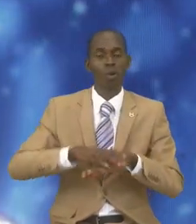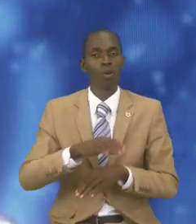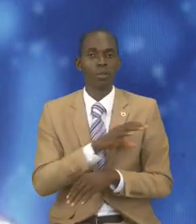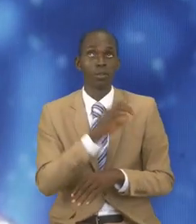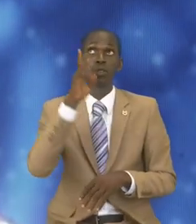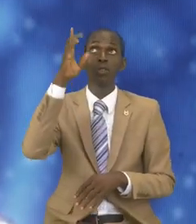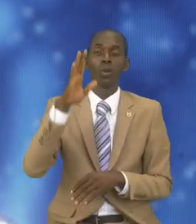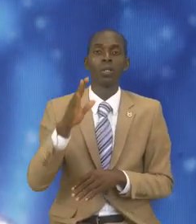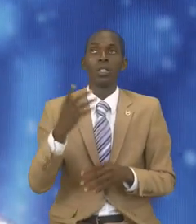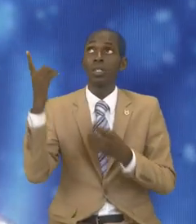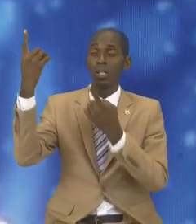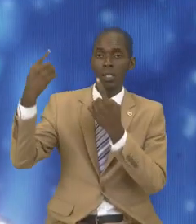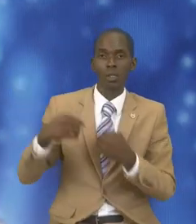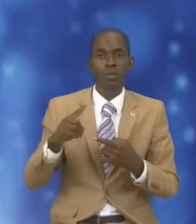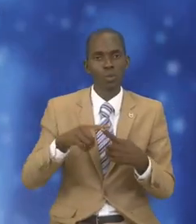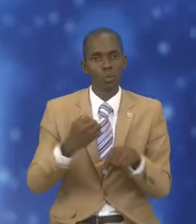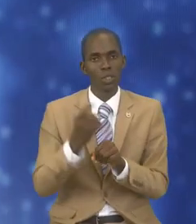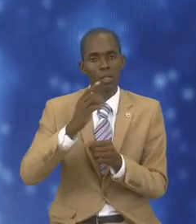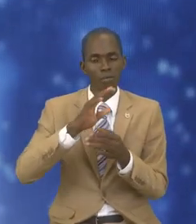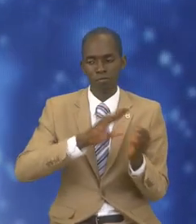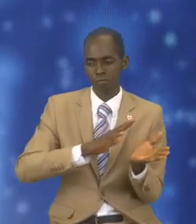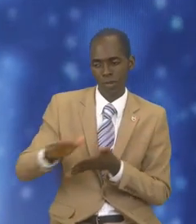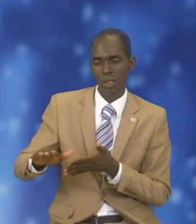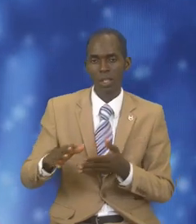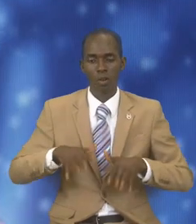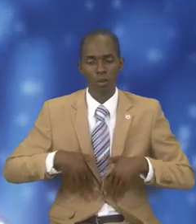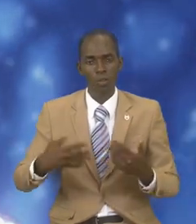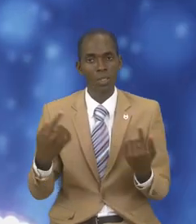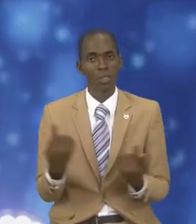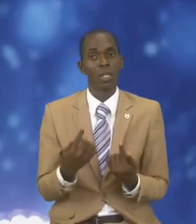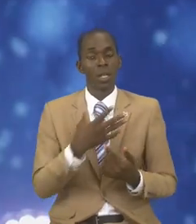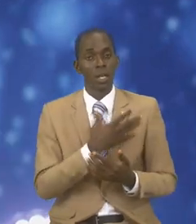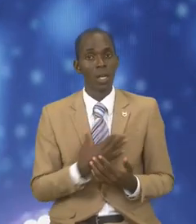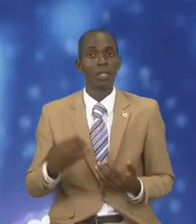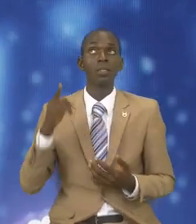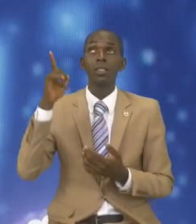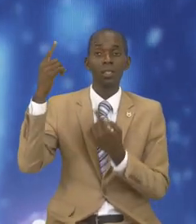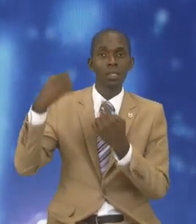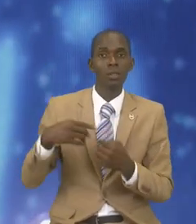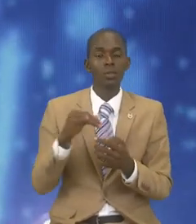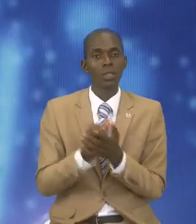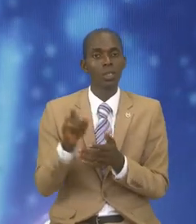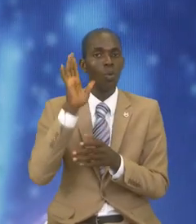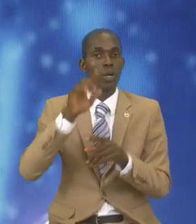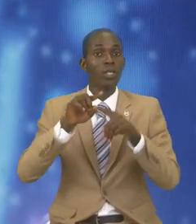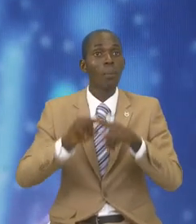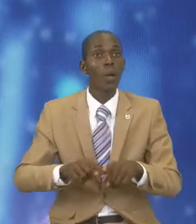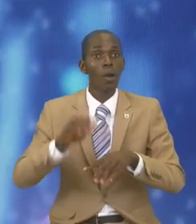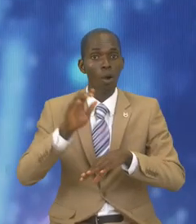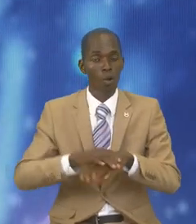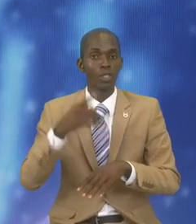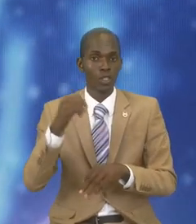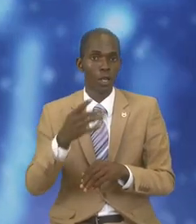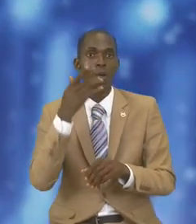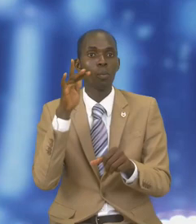sin, forsaking their sin. And because of that, they rely now on the promise of God. And whosoever shall call